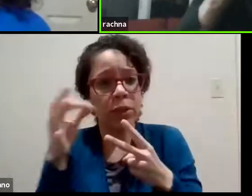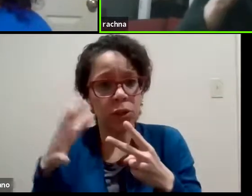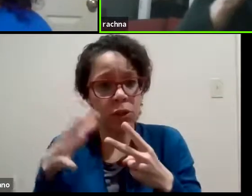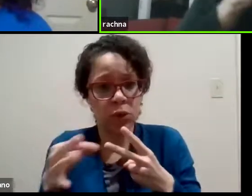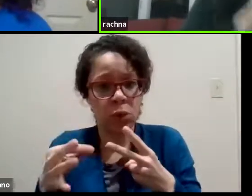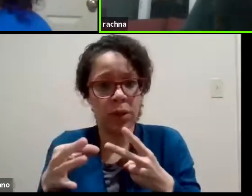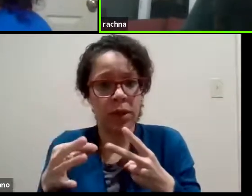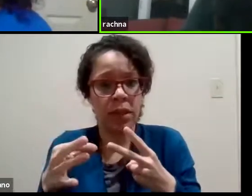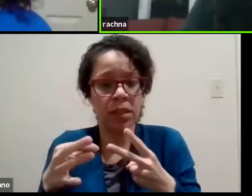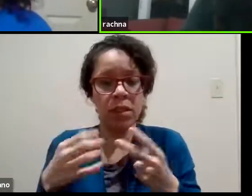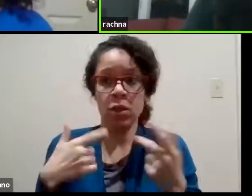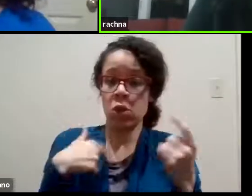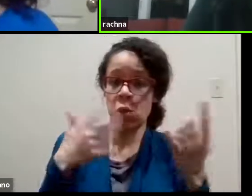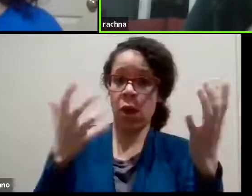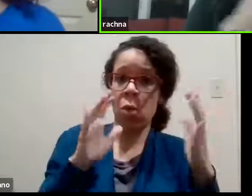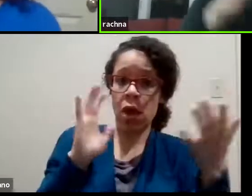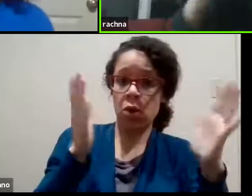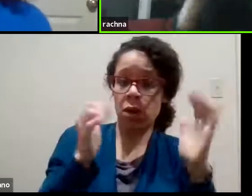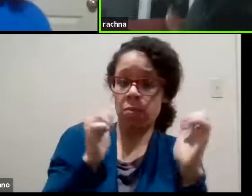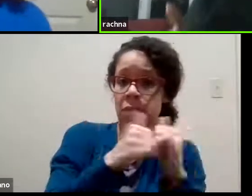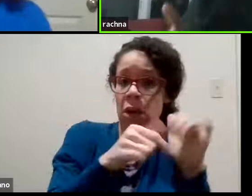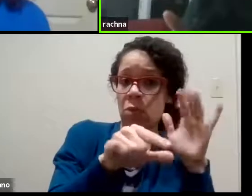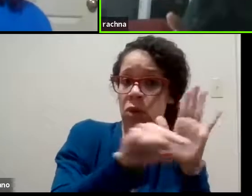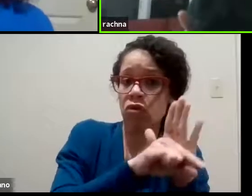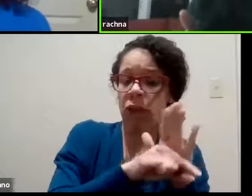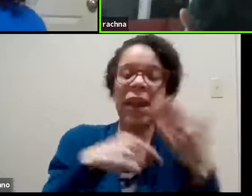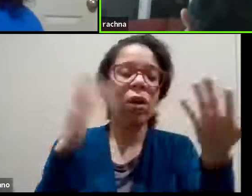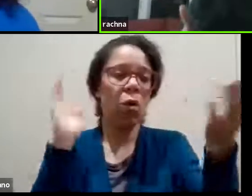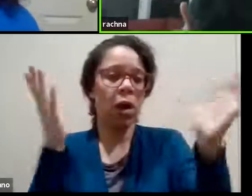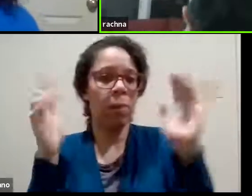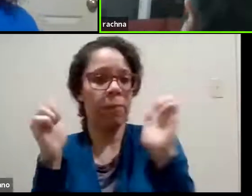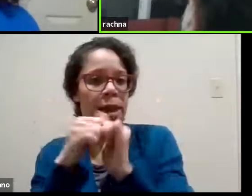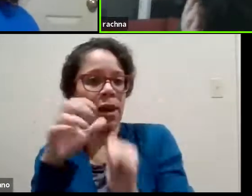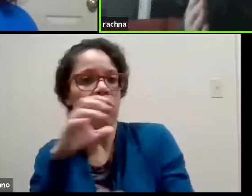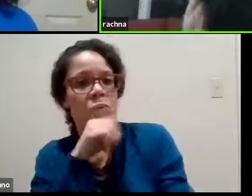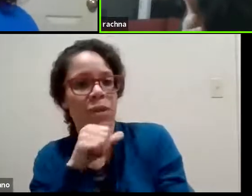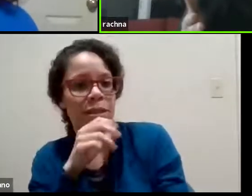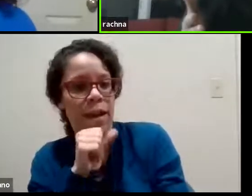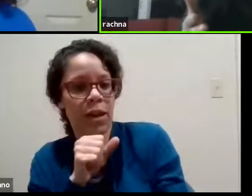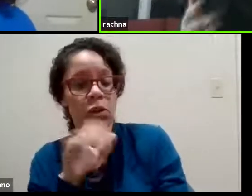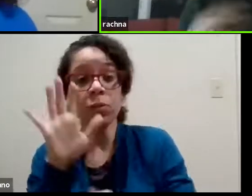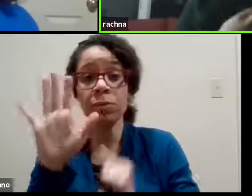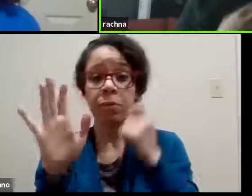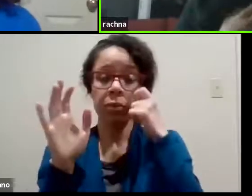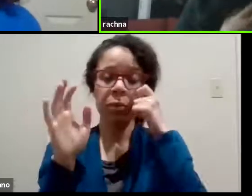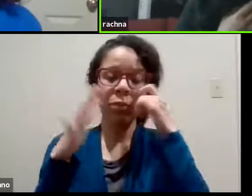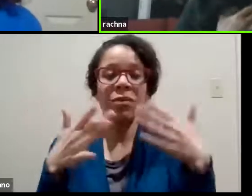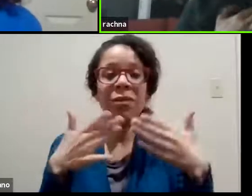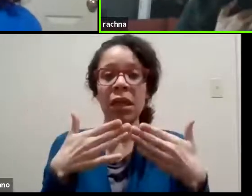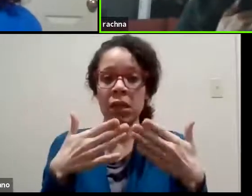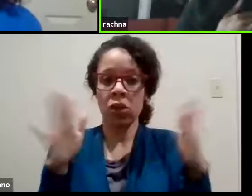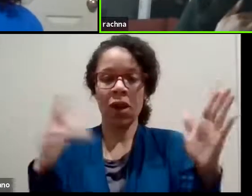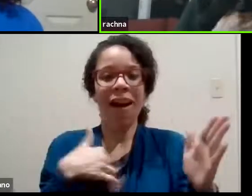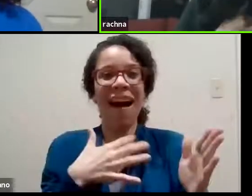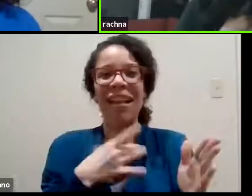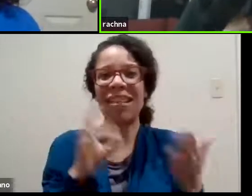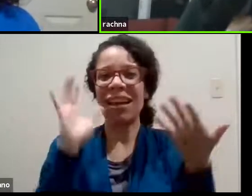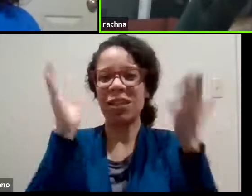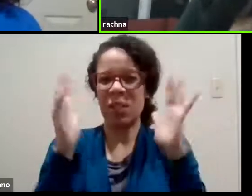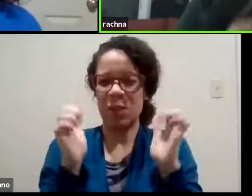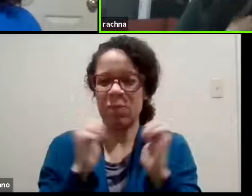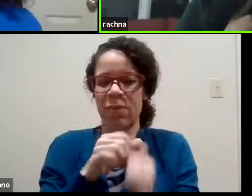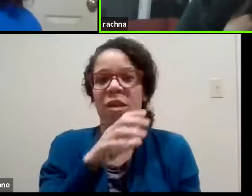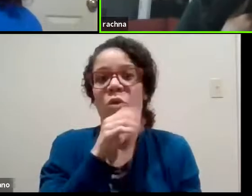I want to compare it to grade or I want to compare it to age. Now, in general, I like to compare it to